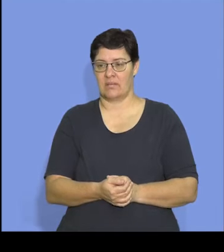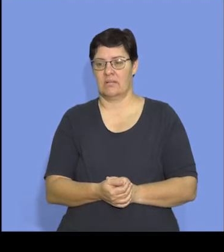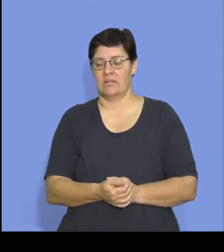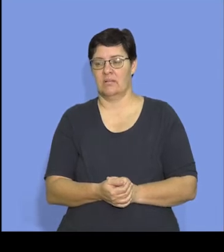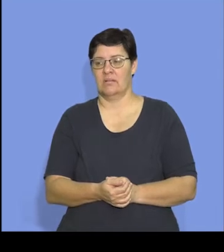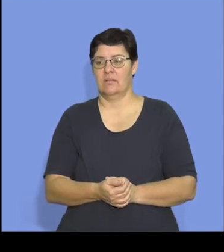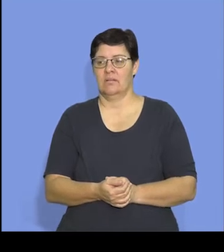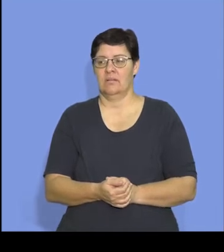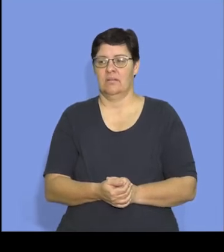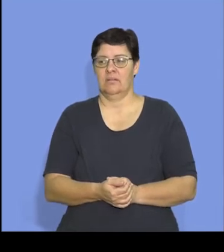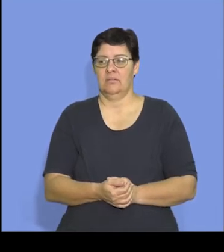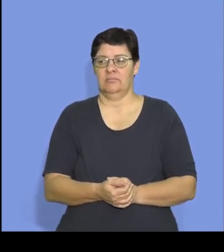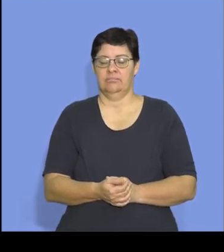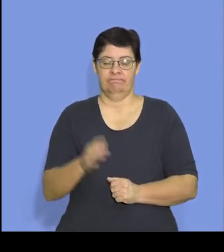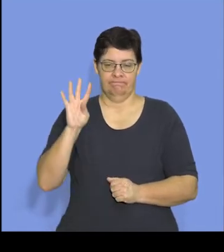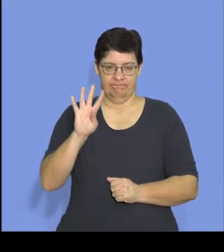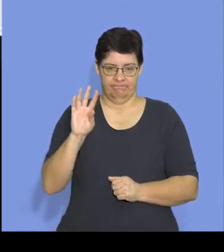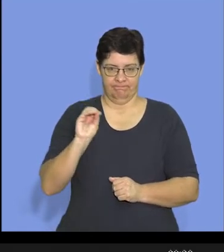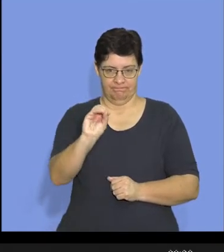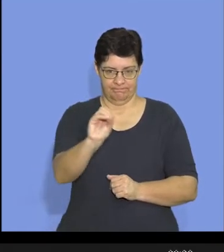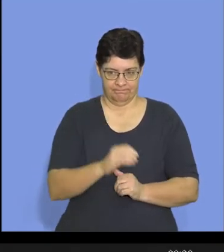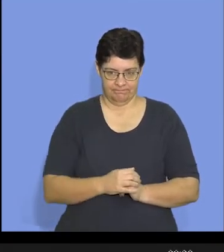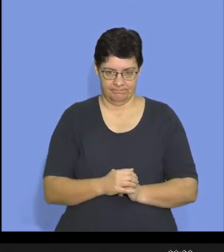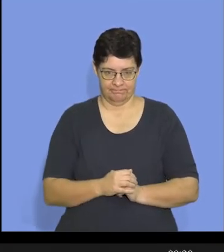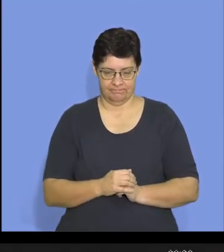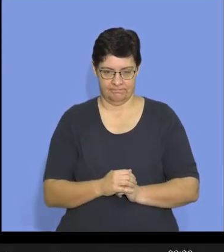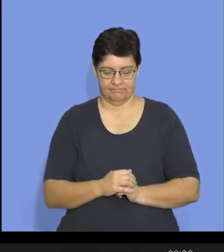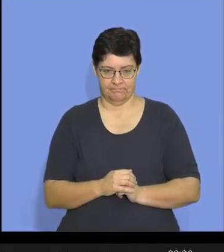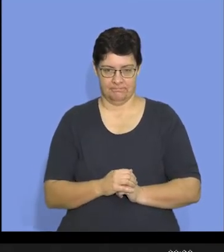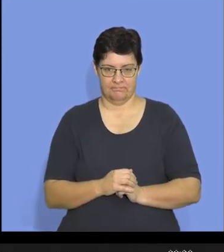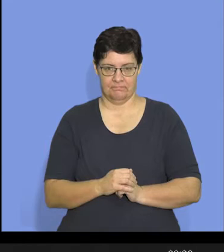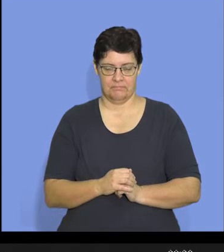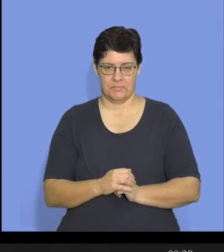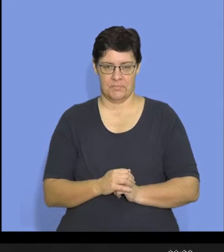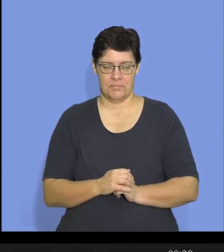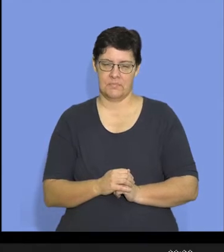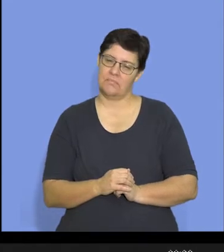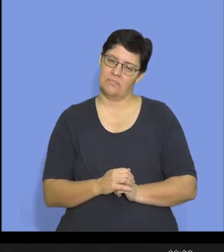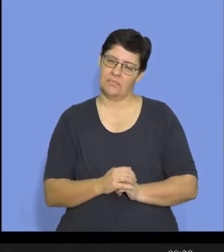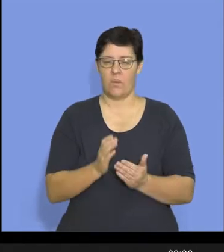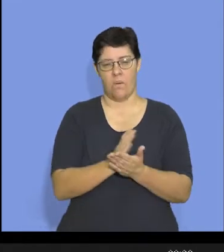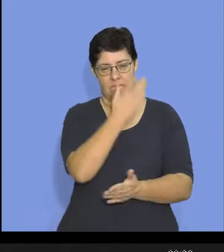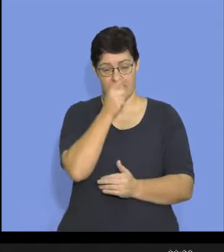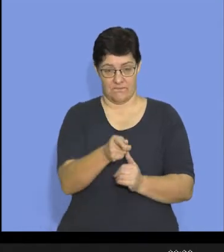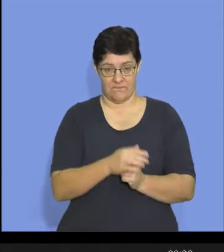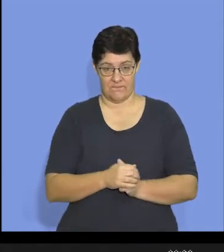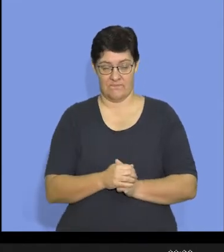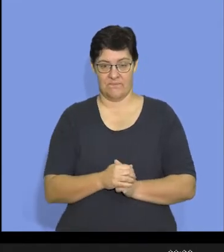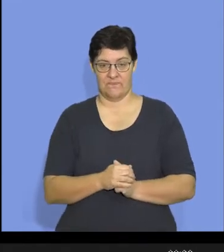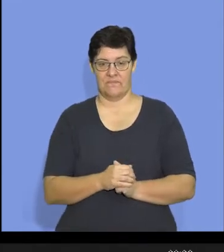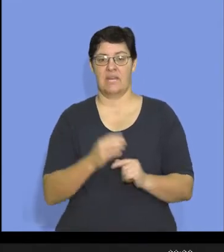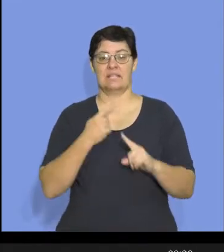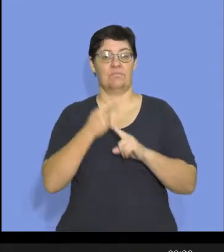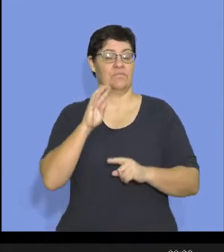put 4. Let's check. Let's get rid of that. Times by